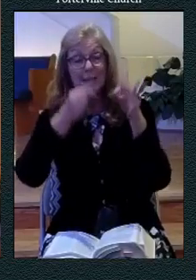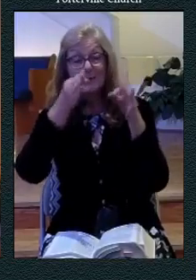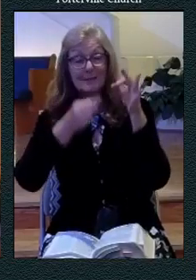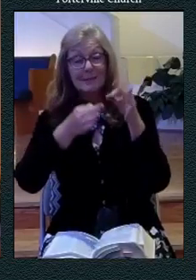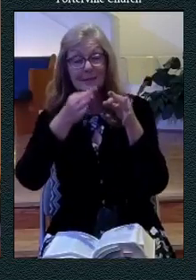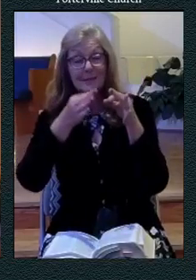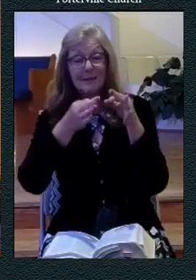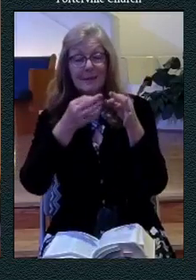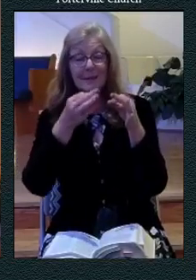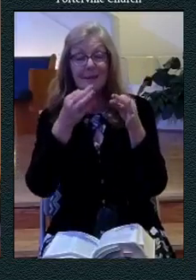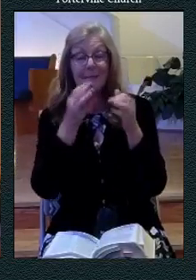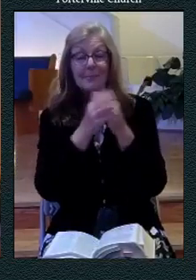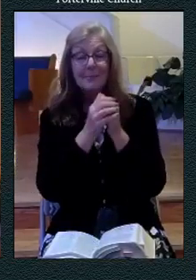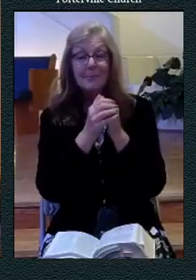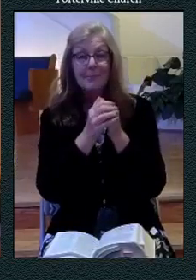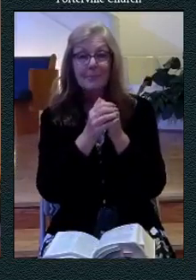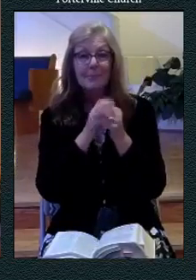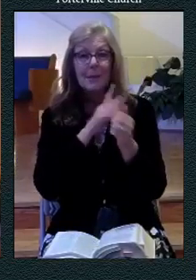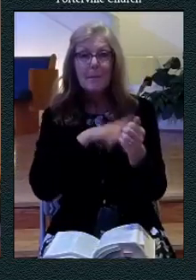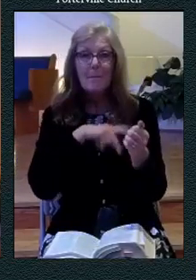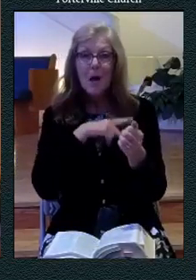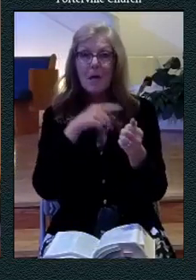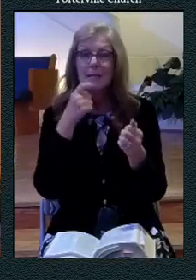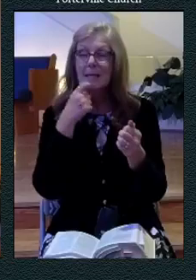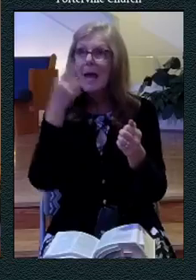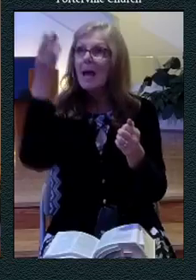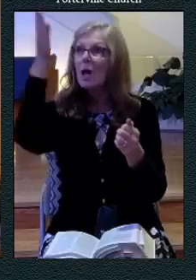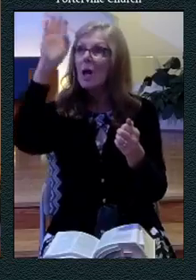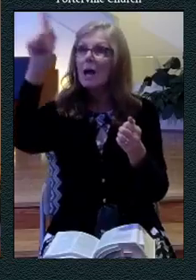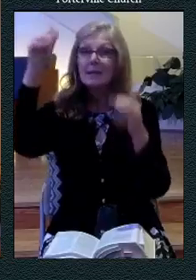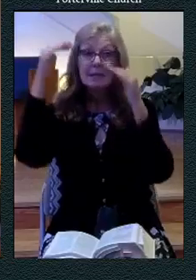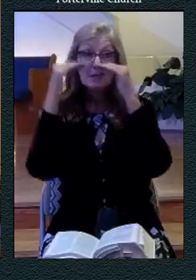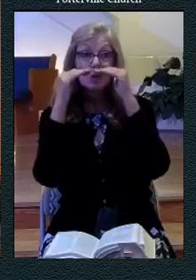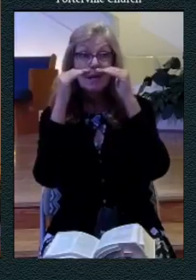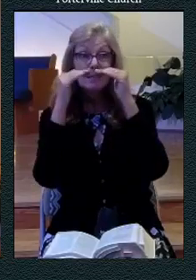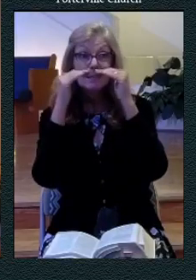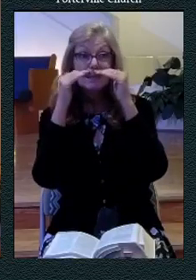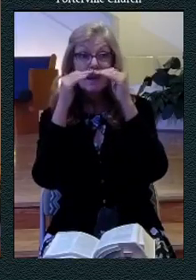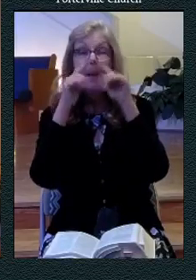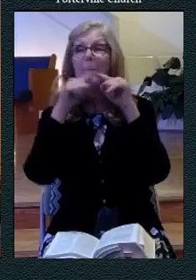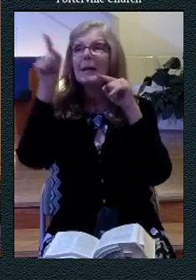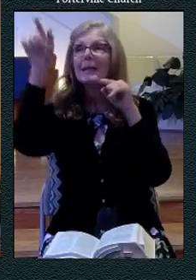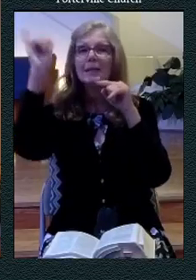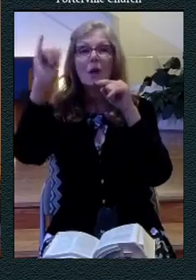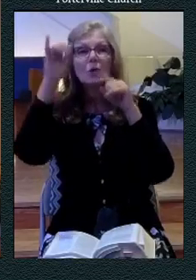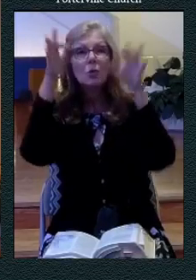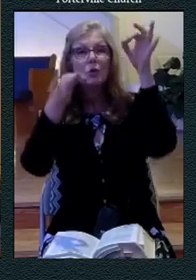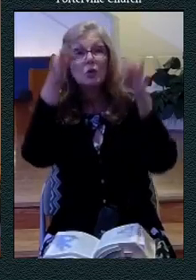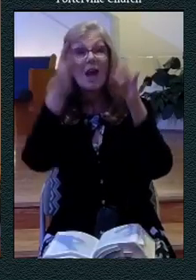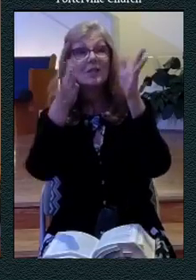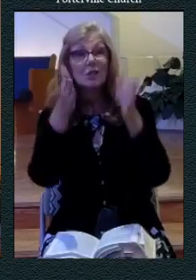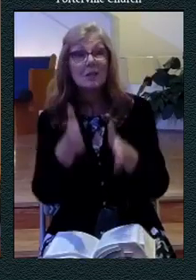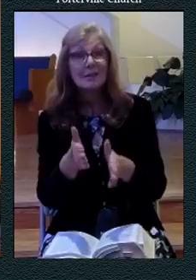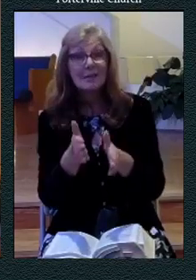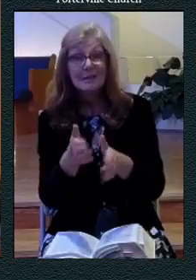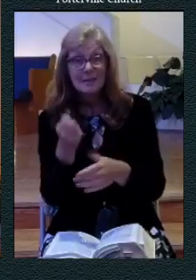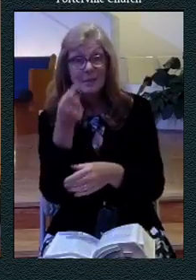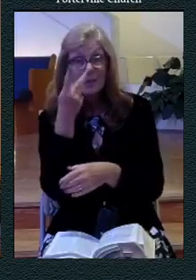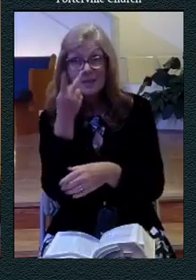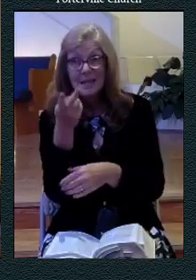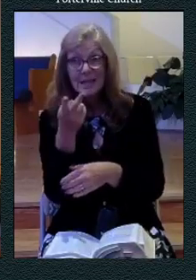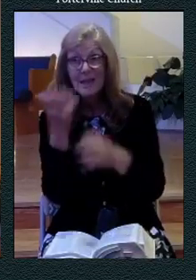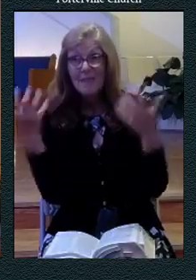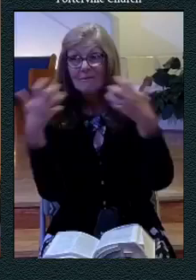Paul says that God needs to be just and at the same time the justifier of the ungodly, do you see how this fits